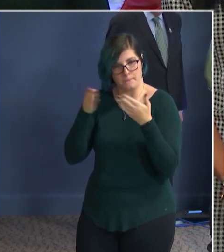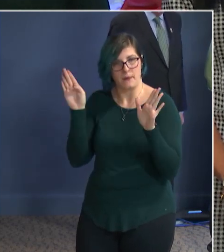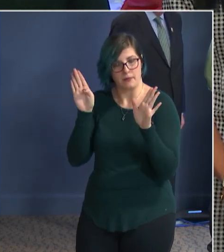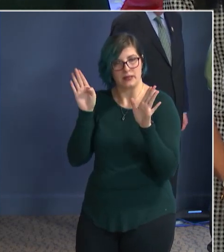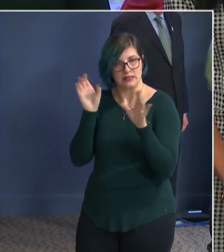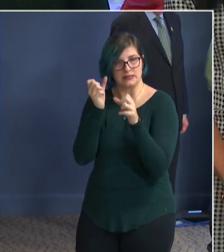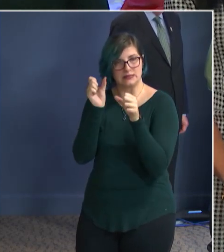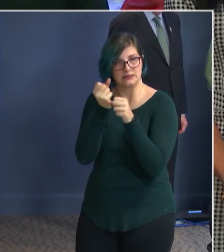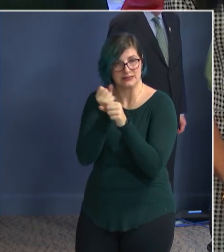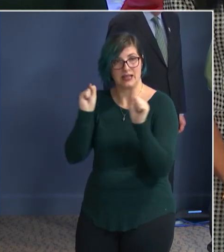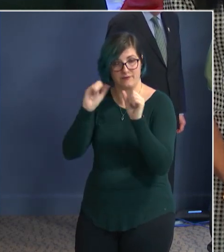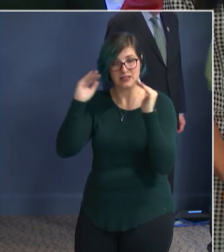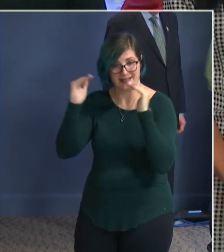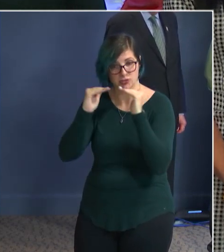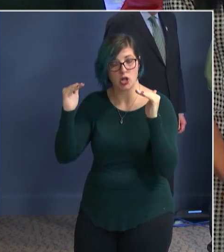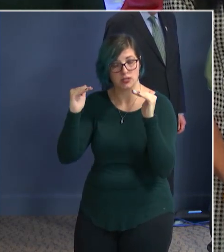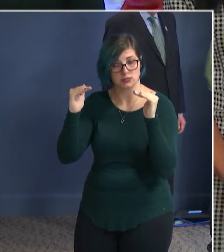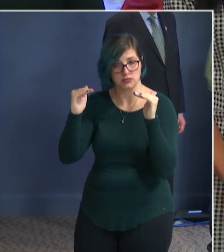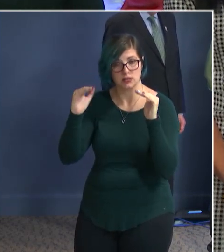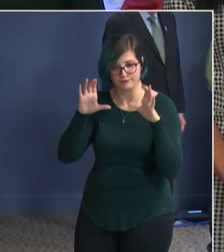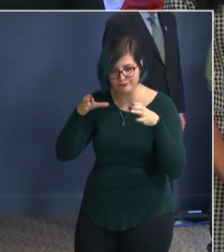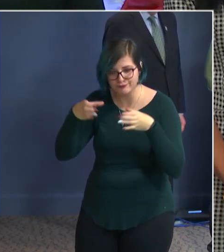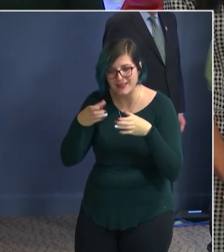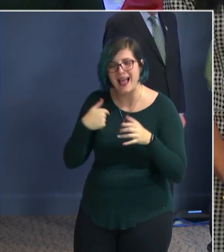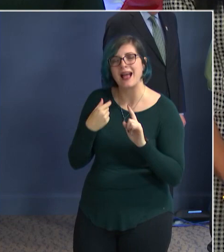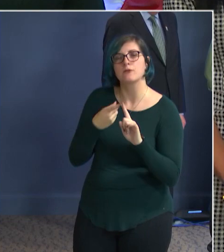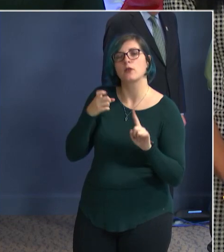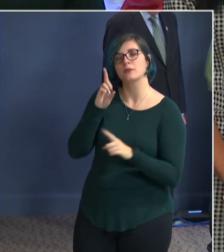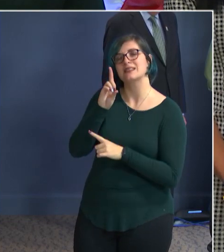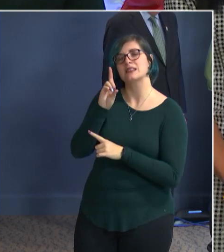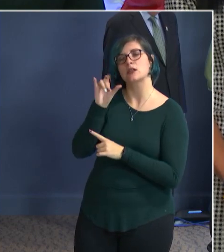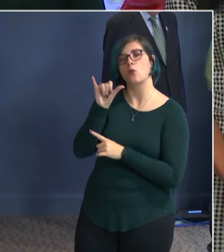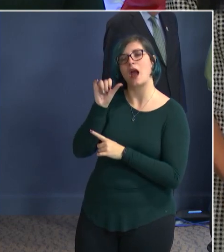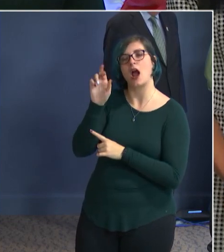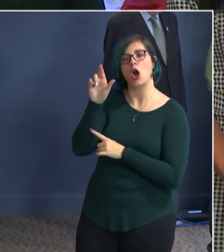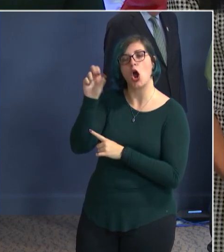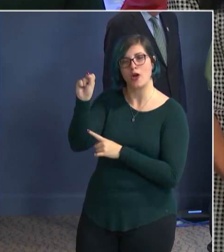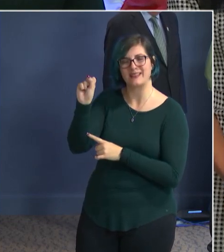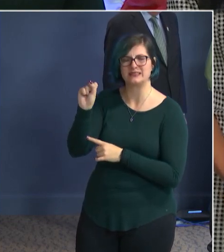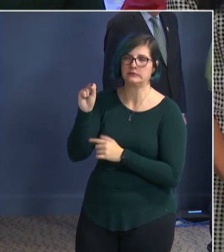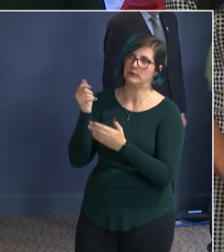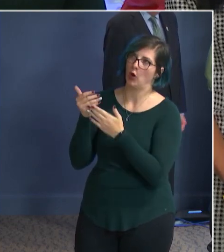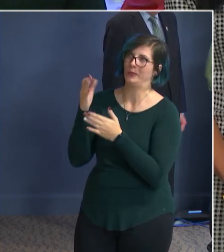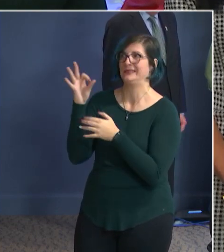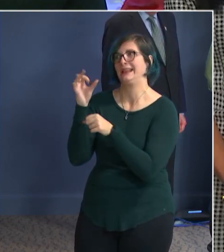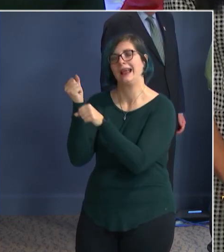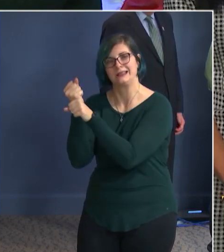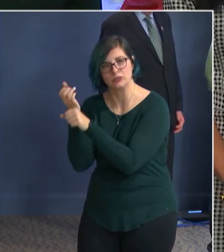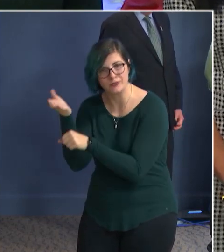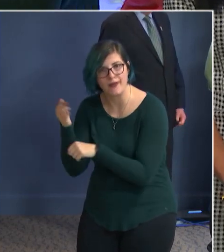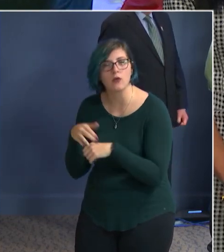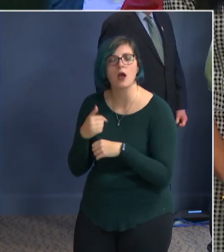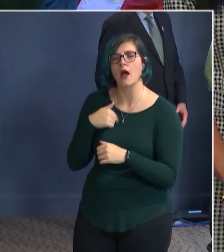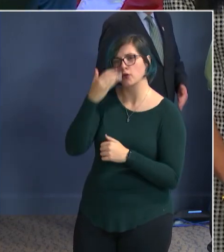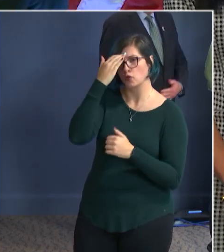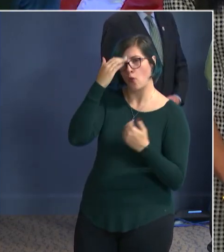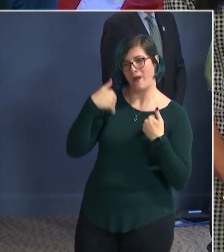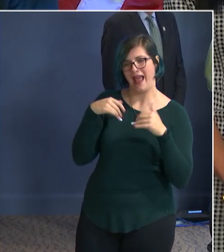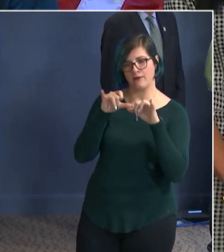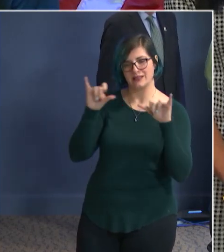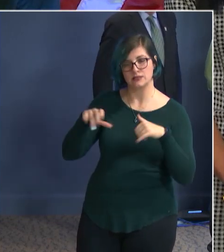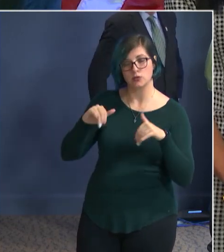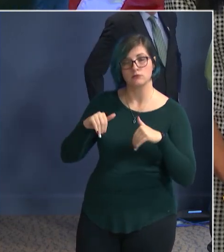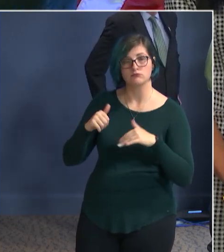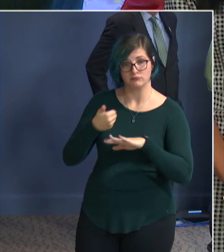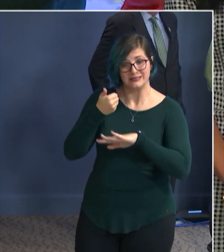talked about rehabilitation. And I come from DYRS almost 9 years. And so I know that we have a system set up to provide